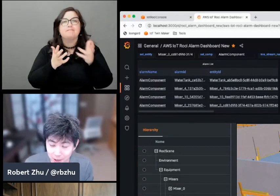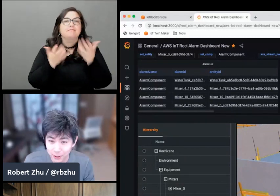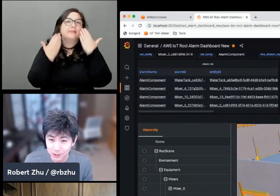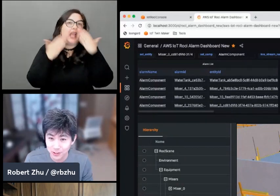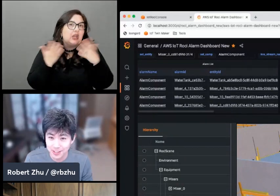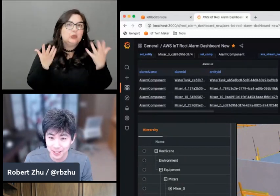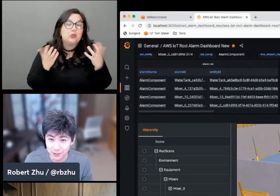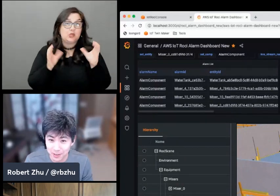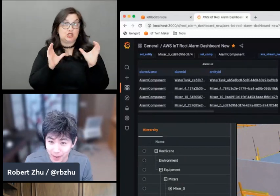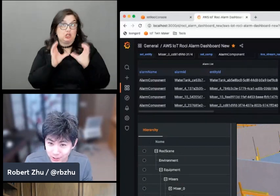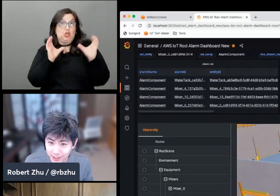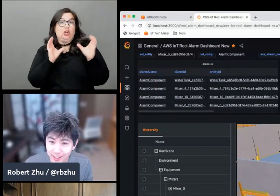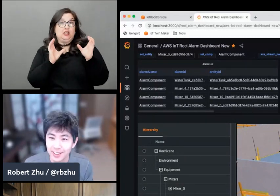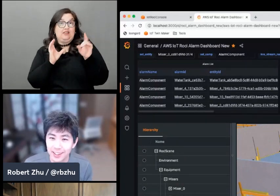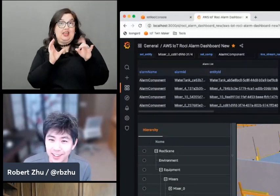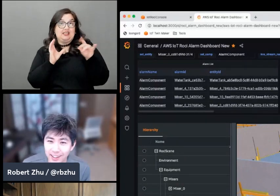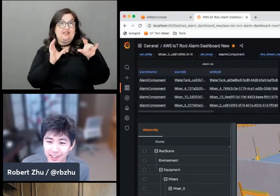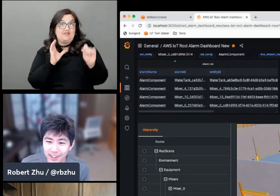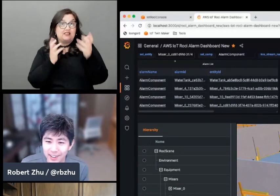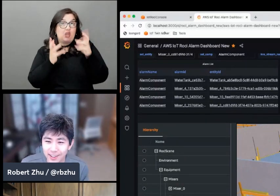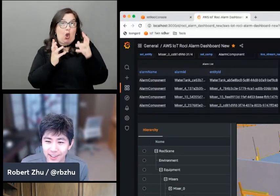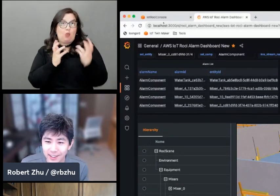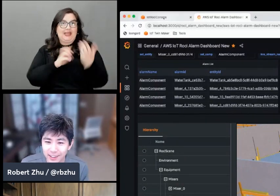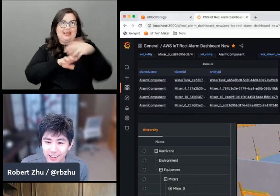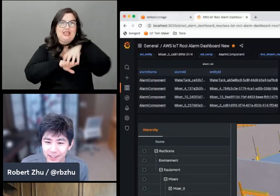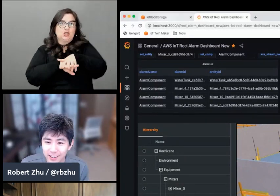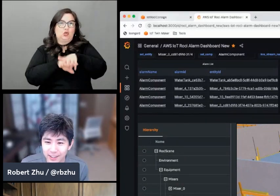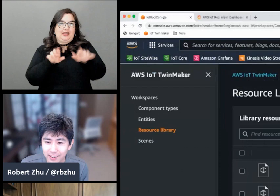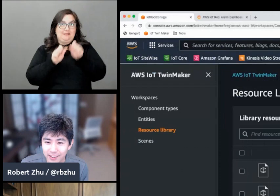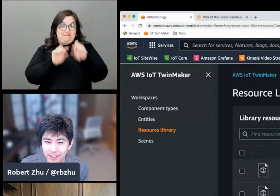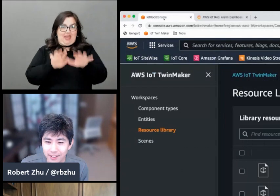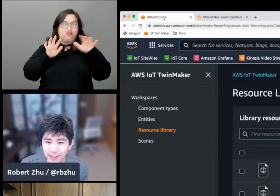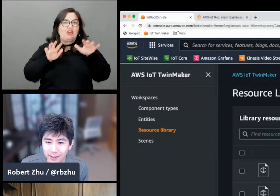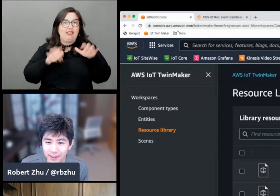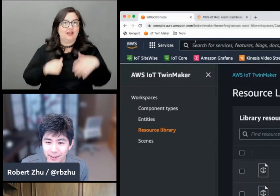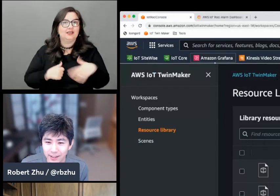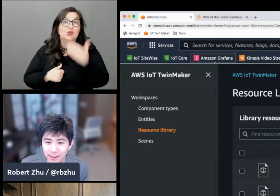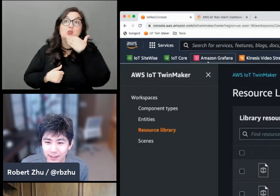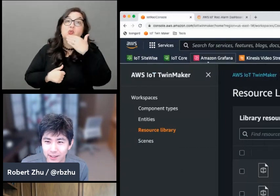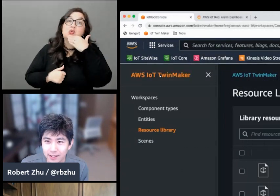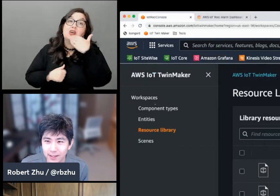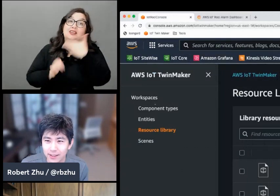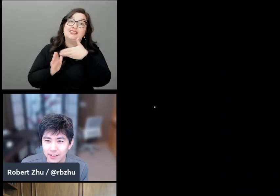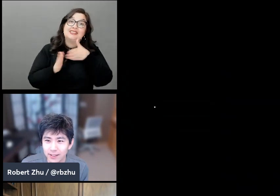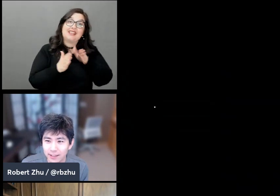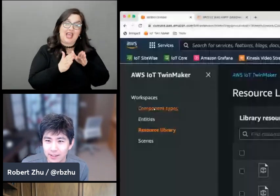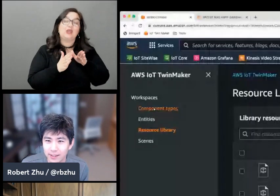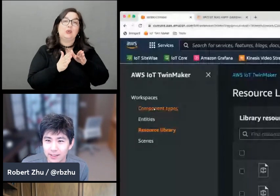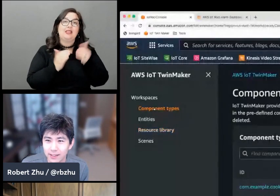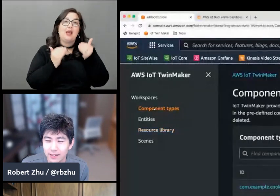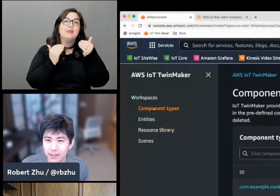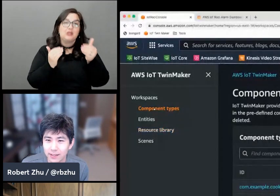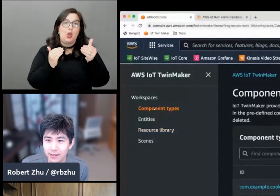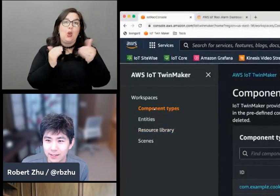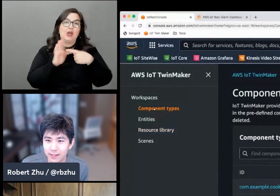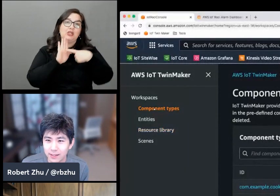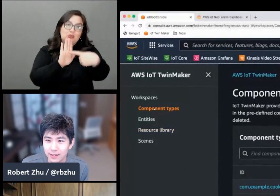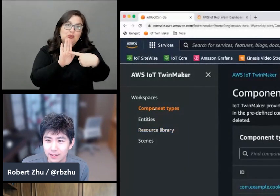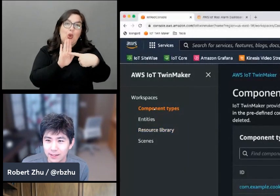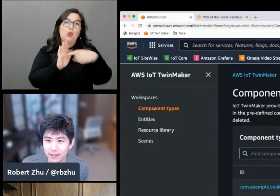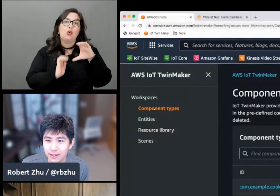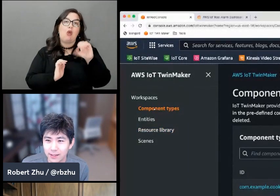certified devices that already do this that integrate magically? Yeah, well, good segue there. Let me go flop over here and show you our